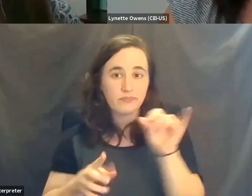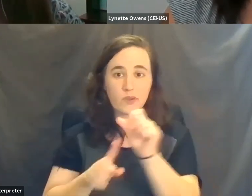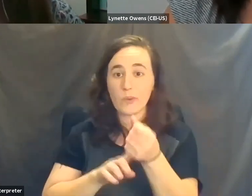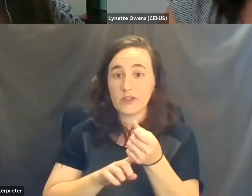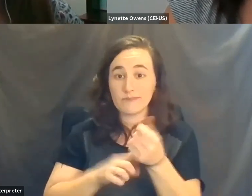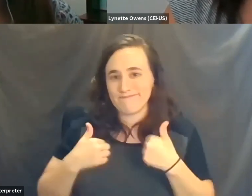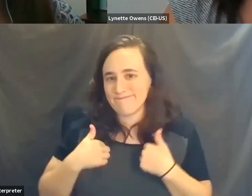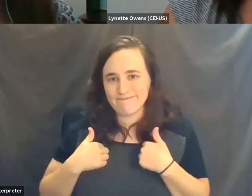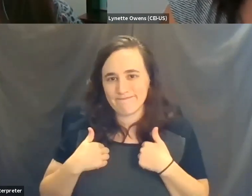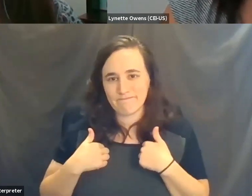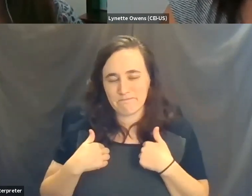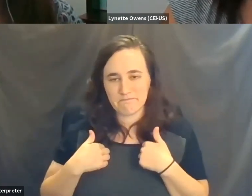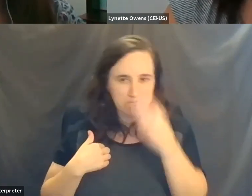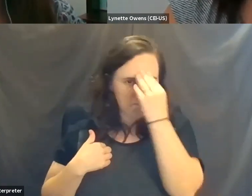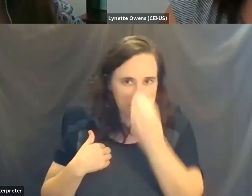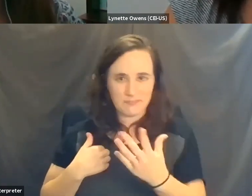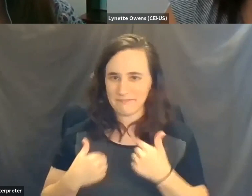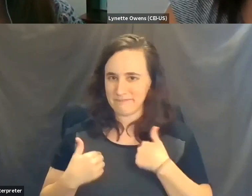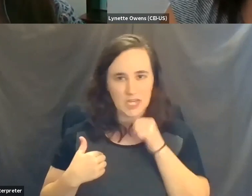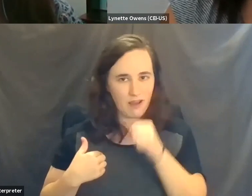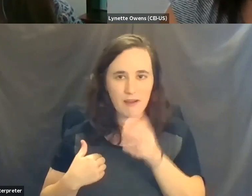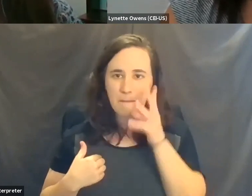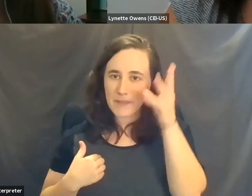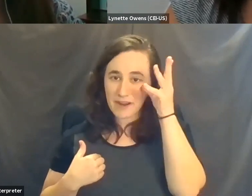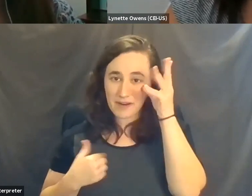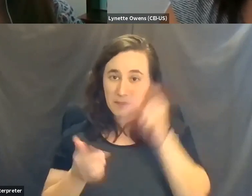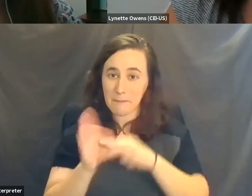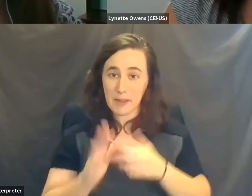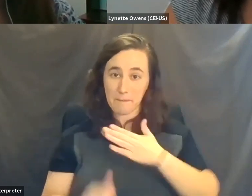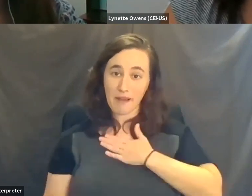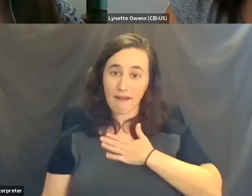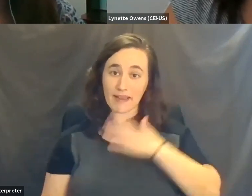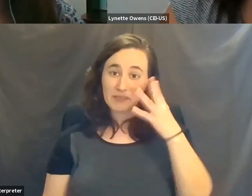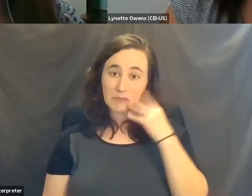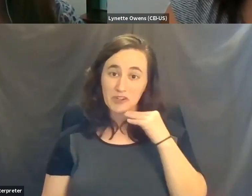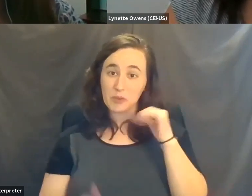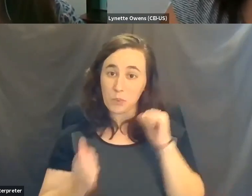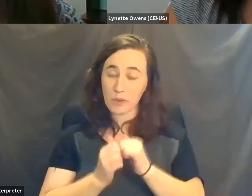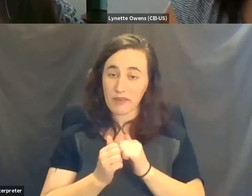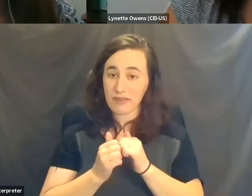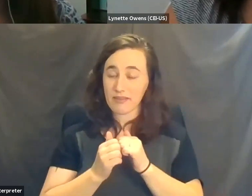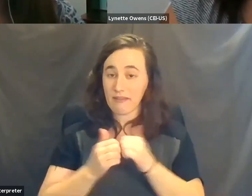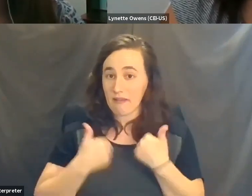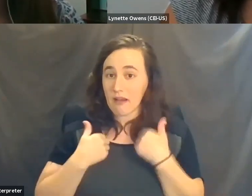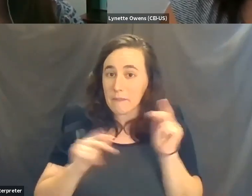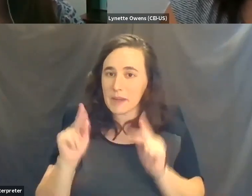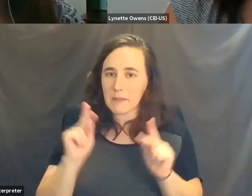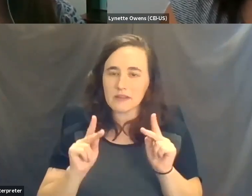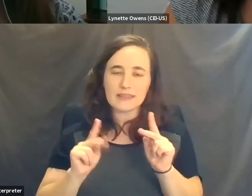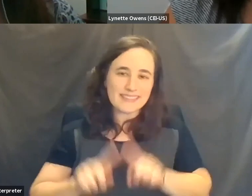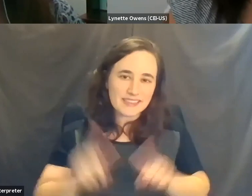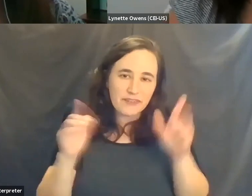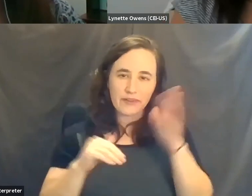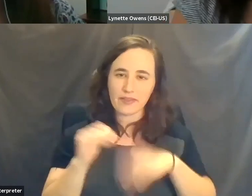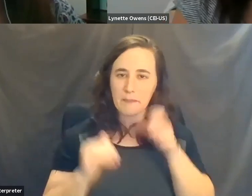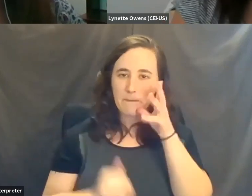so I understand that my experience with young people is different from the parent perspective. But